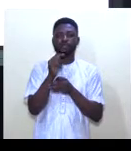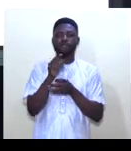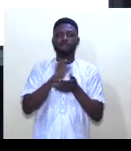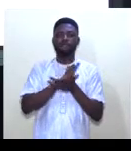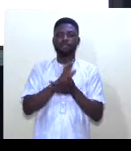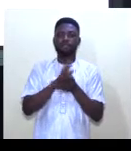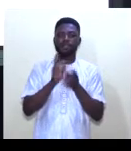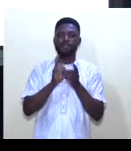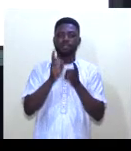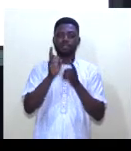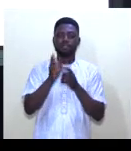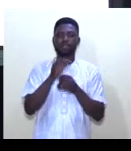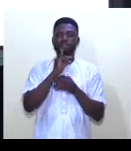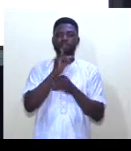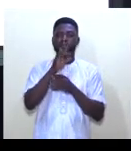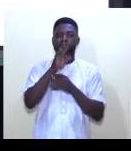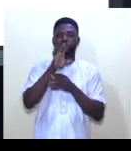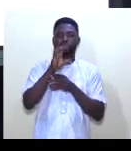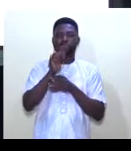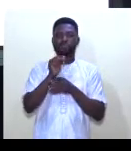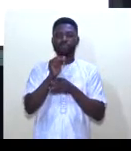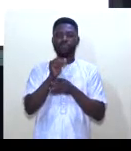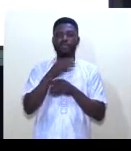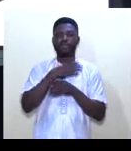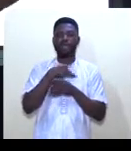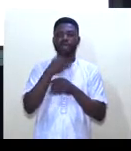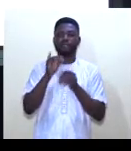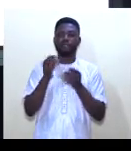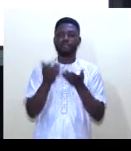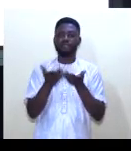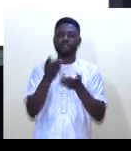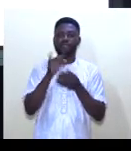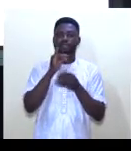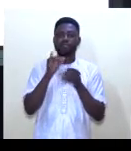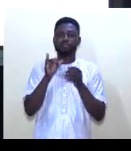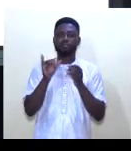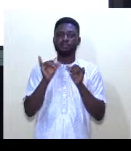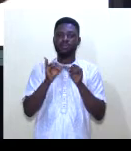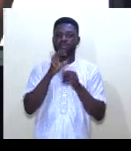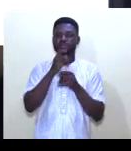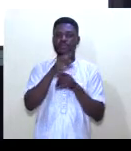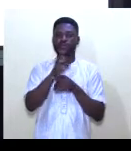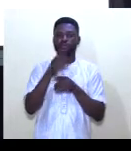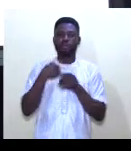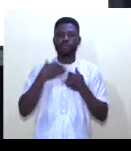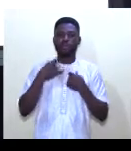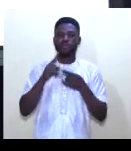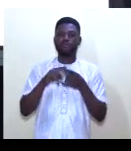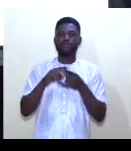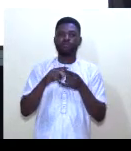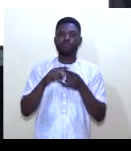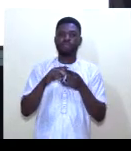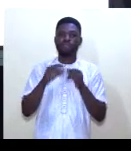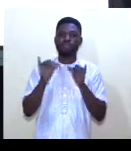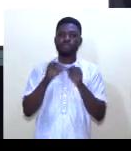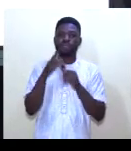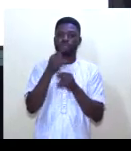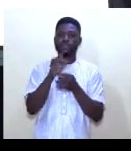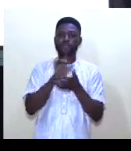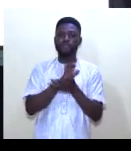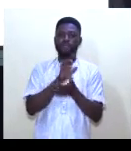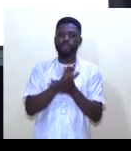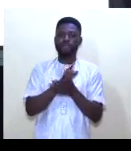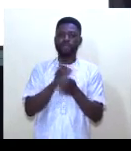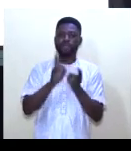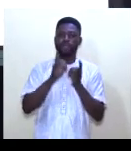the paper distance is 7 centimeter and the scale is 100, then we have to scale the